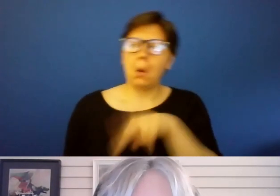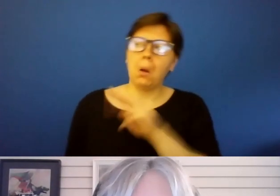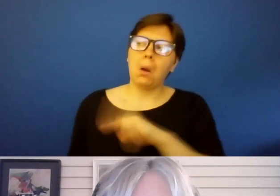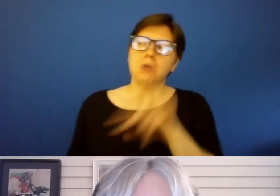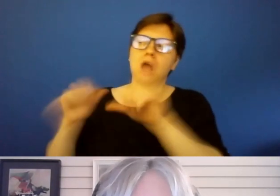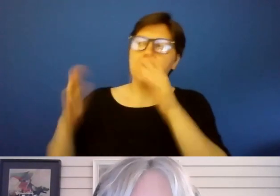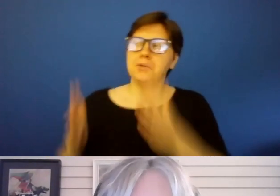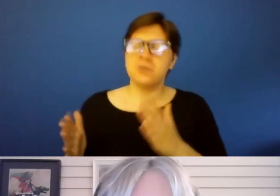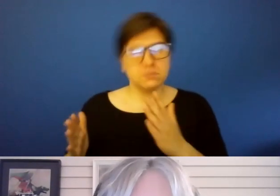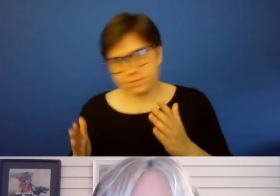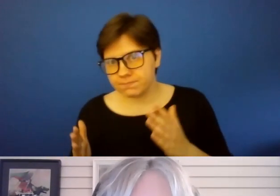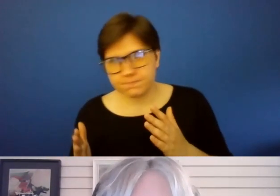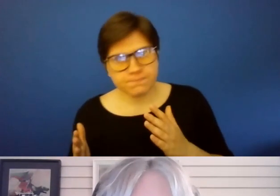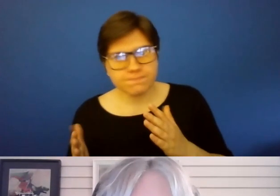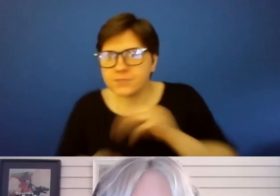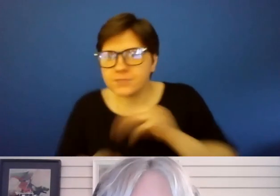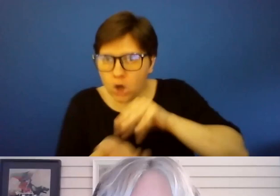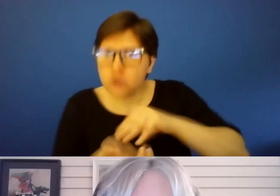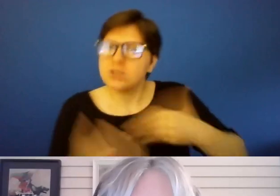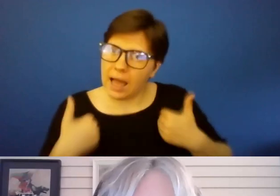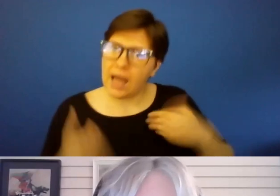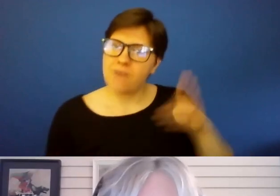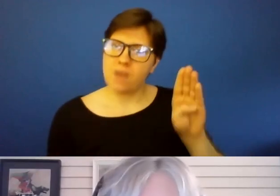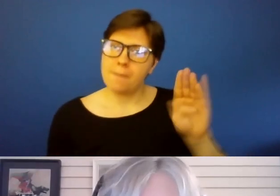scientists. Doctors are biased.